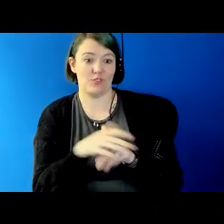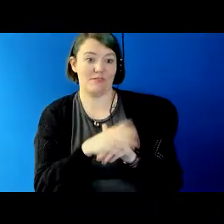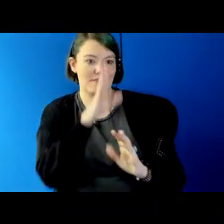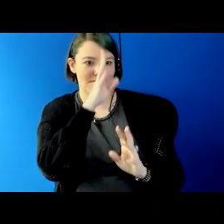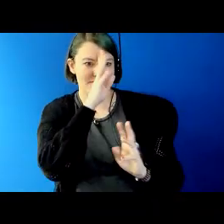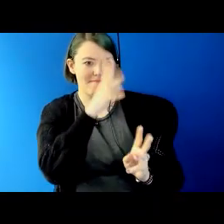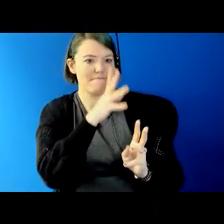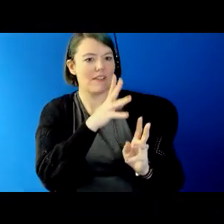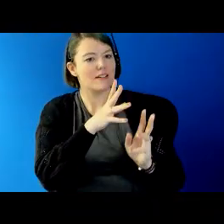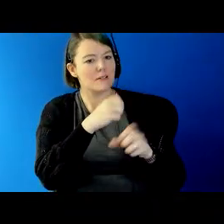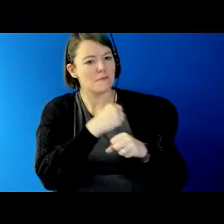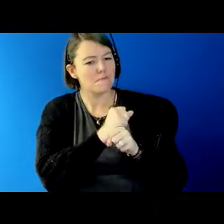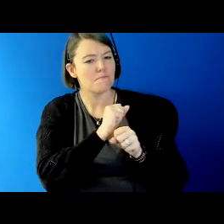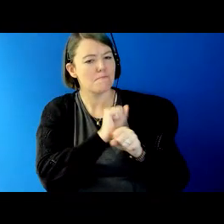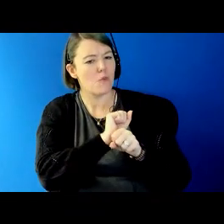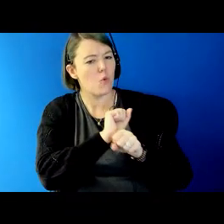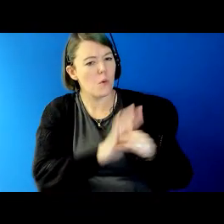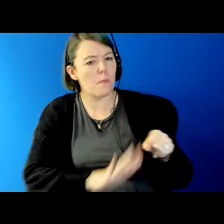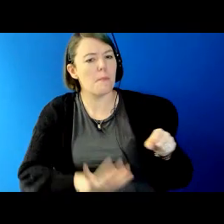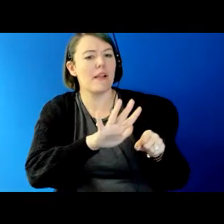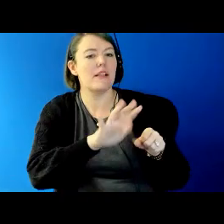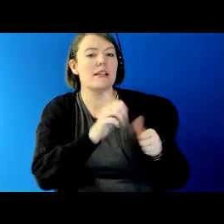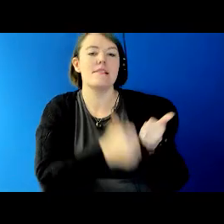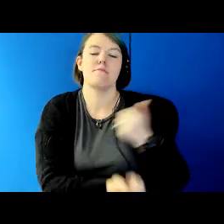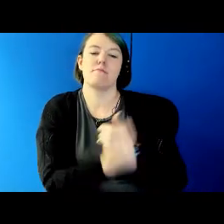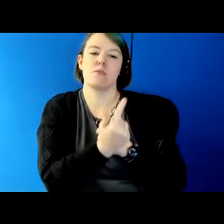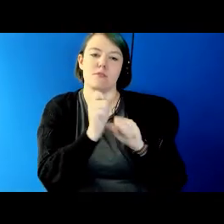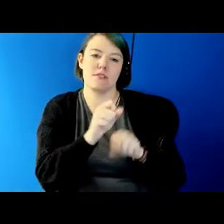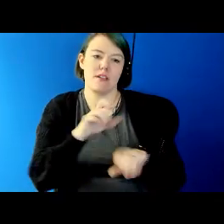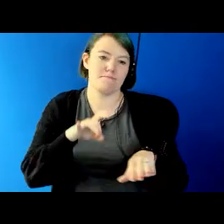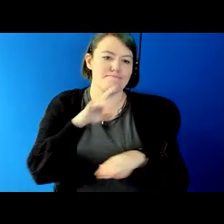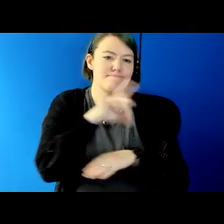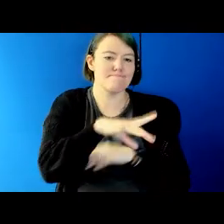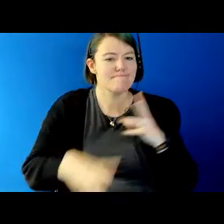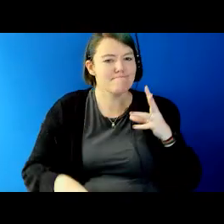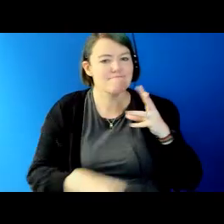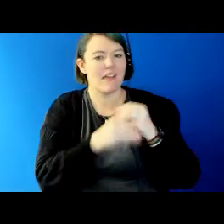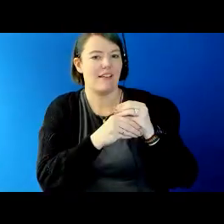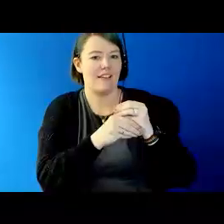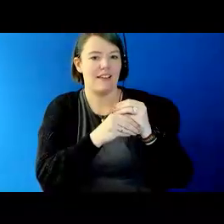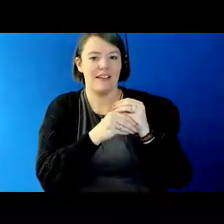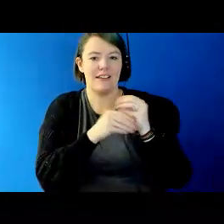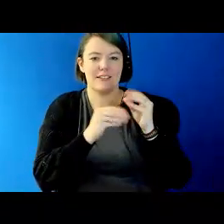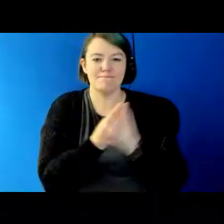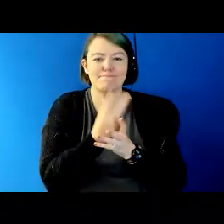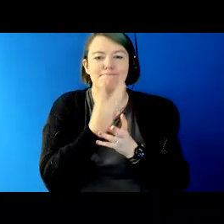leadership, but it takes all of us working together to build a workplace where everyone can thrive.